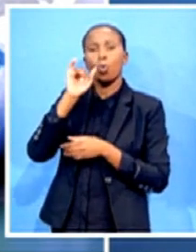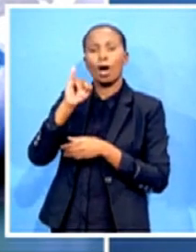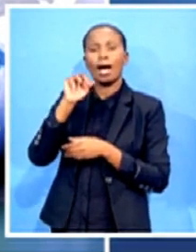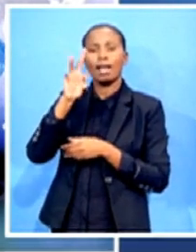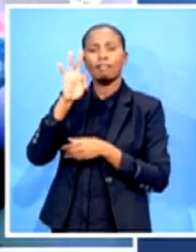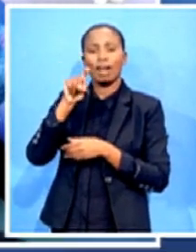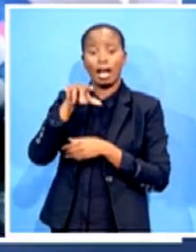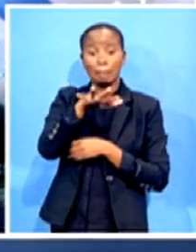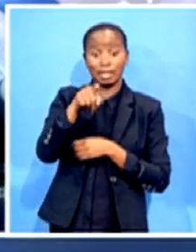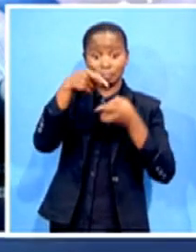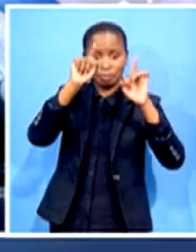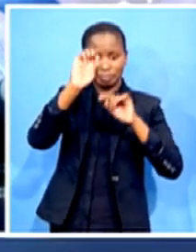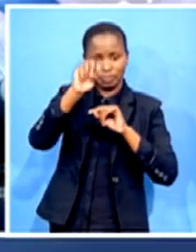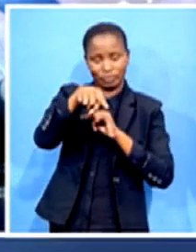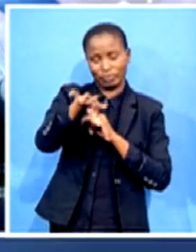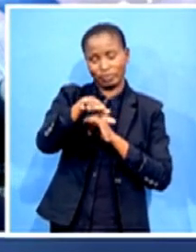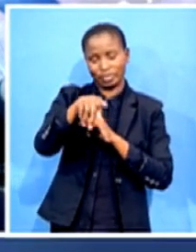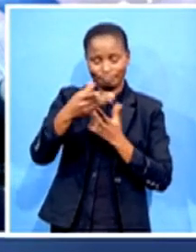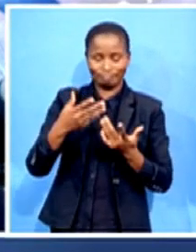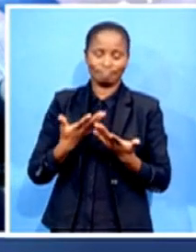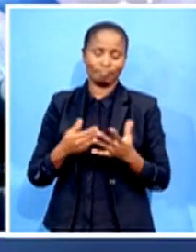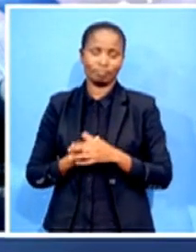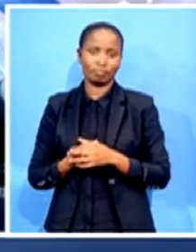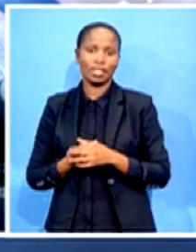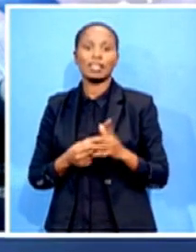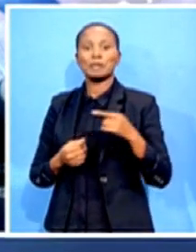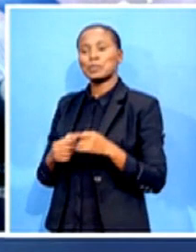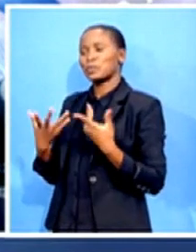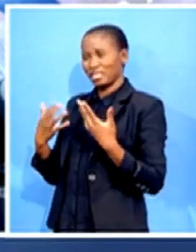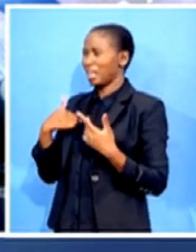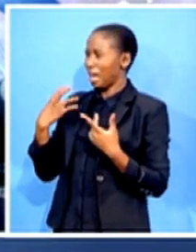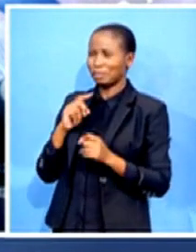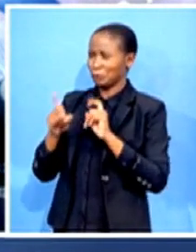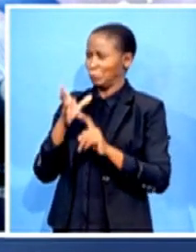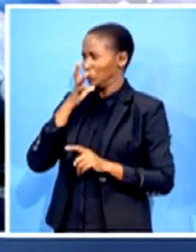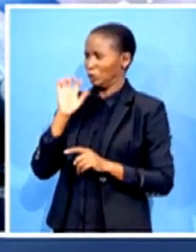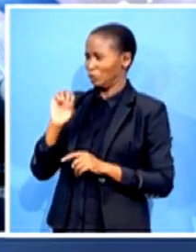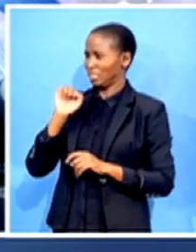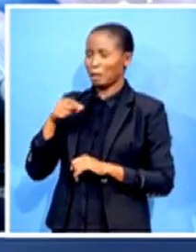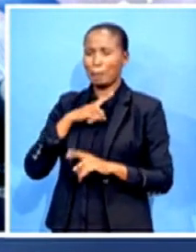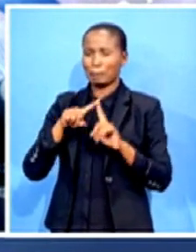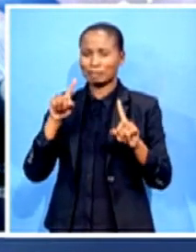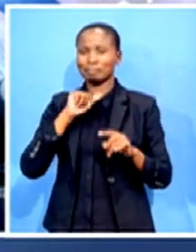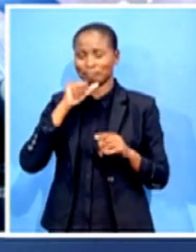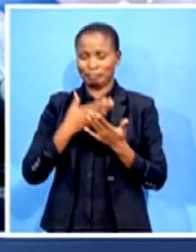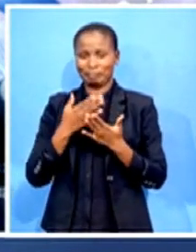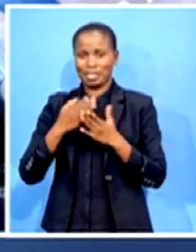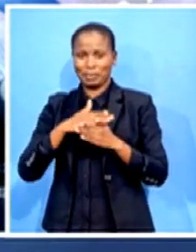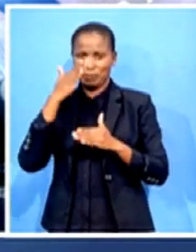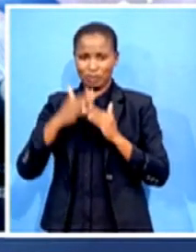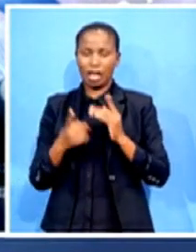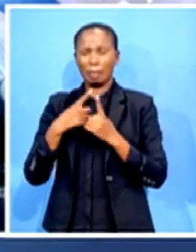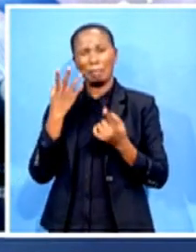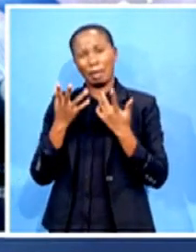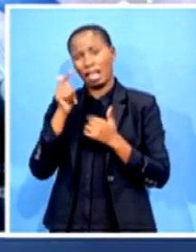there's so much I want more to ask you, but we have to wrap it up. Maybe we can get you back onto the program and explore other issues as well